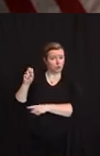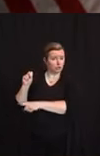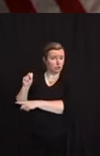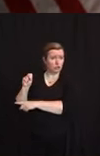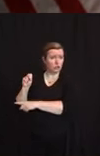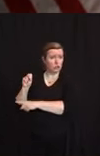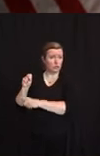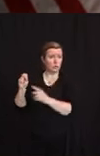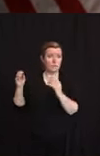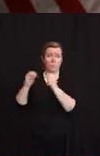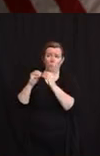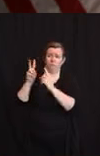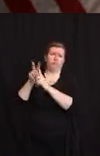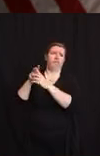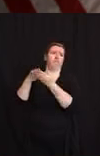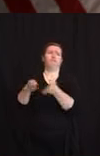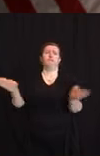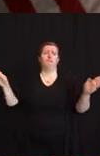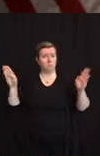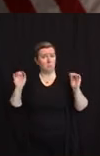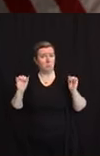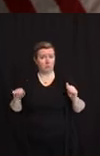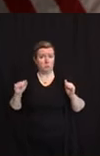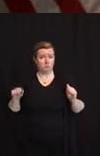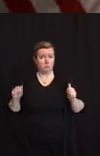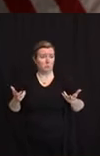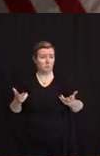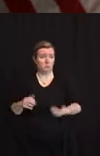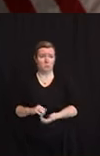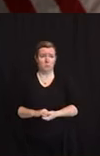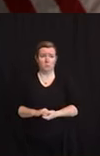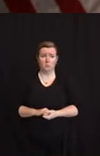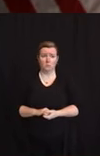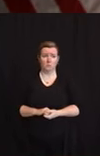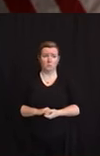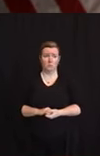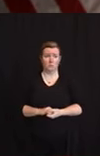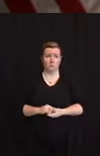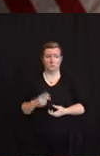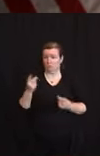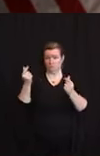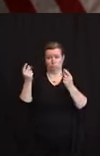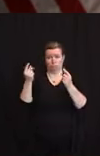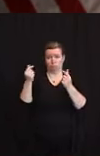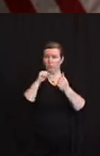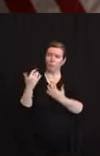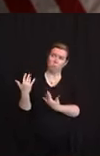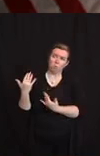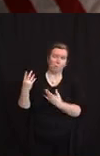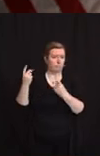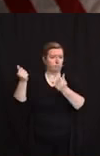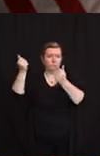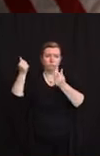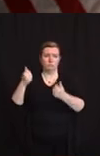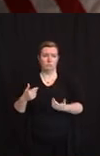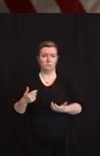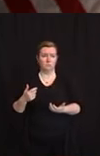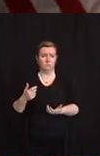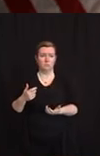and that is going to be very important. And turnaround time is incredibly important. So it won't just be enough, even if I'm right that it's close